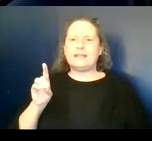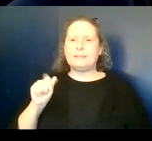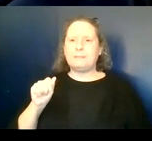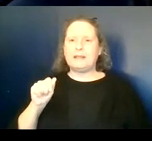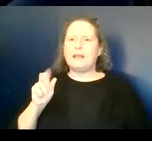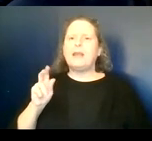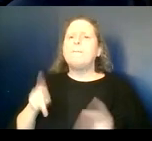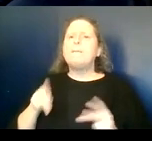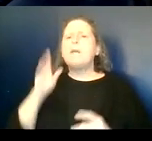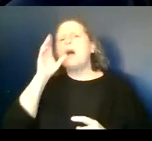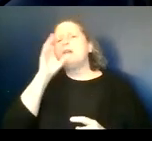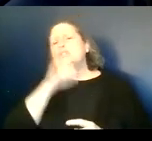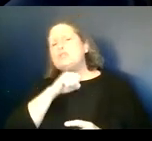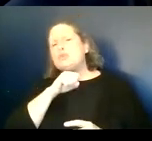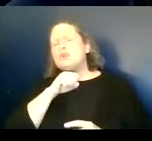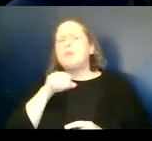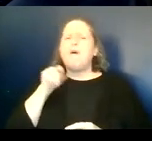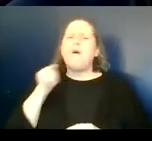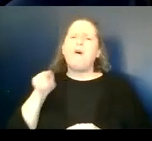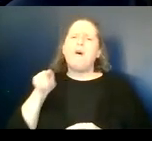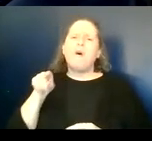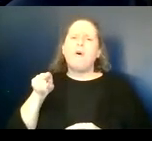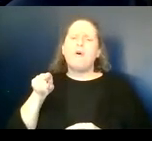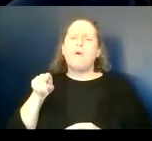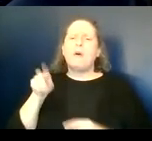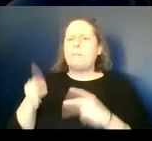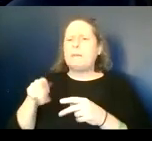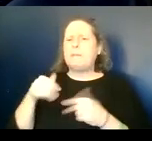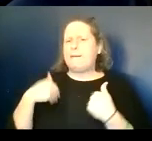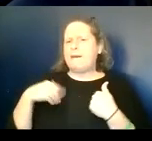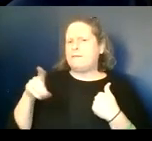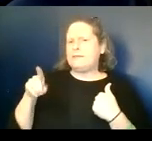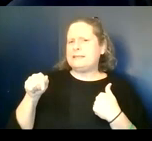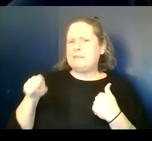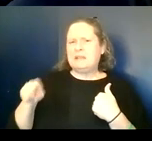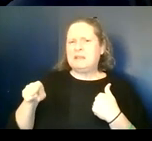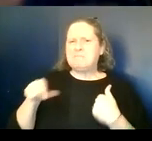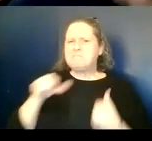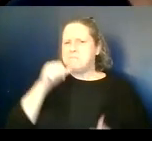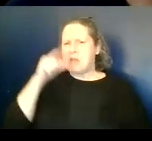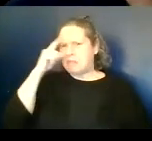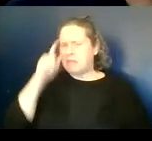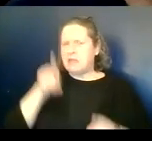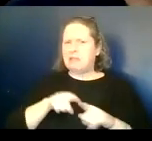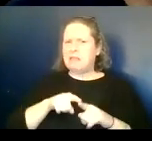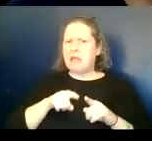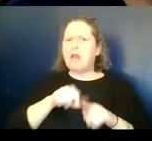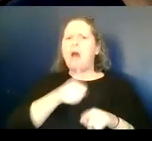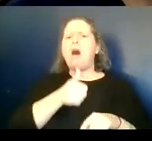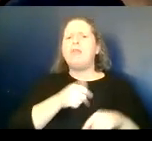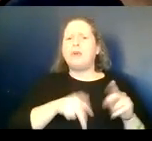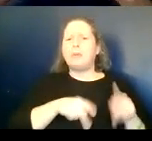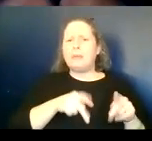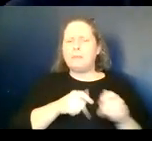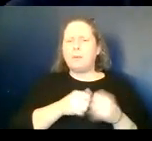that because people with disabilities do not think like people without disabilities,